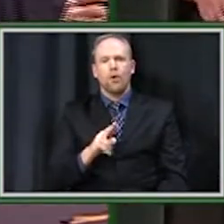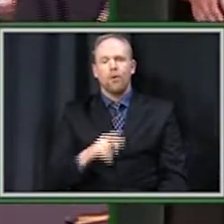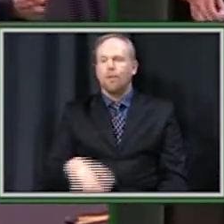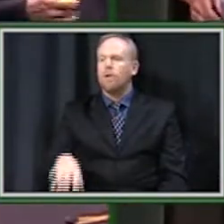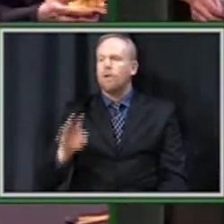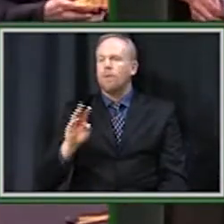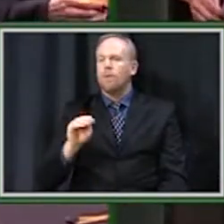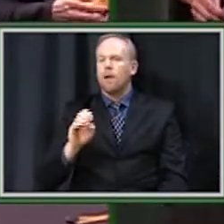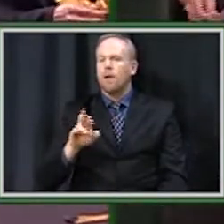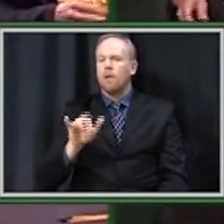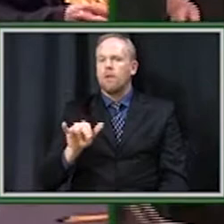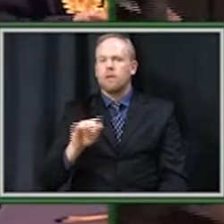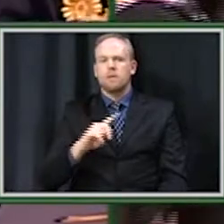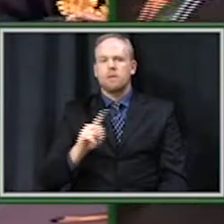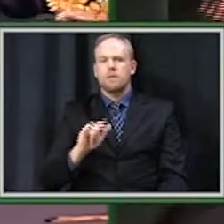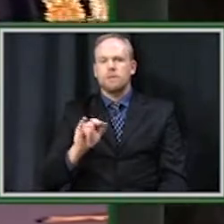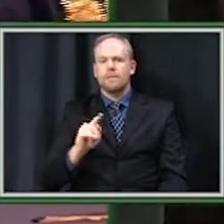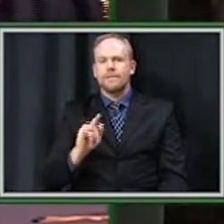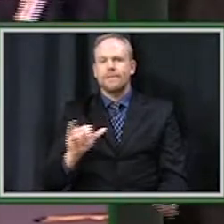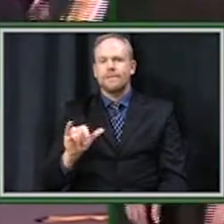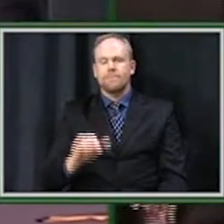Mary Zilke.